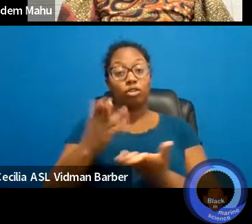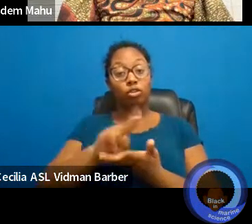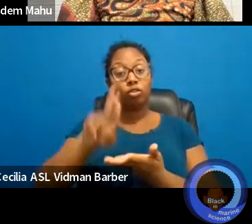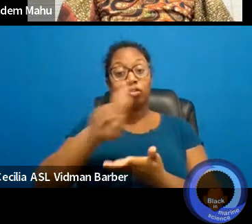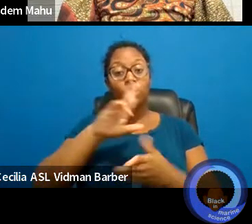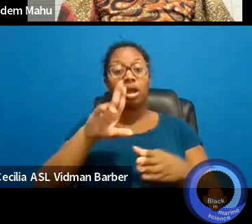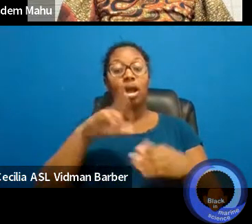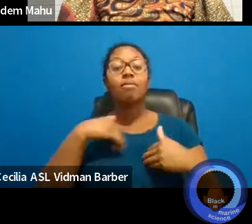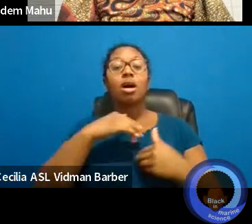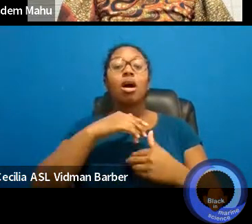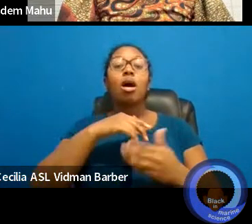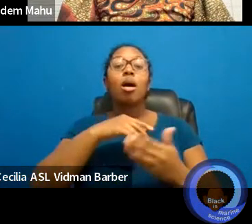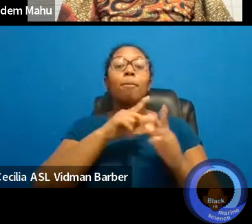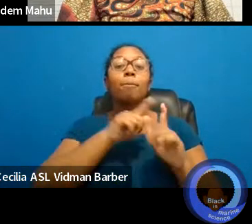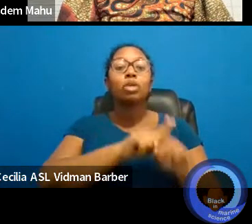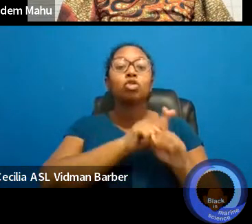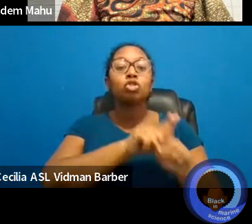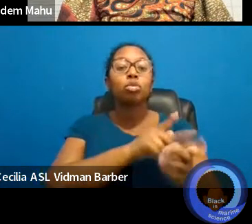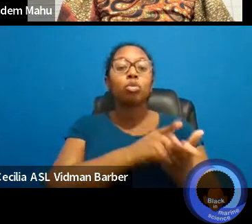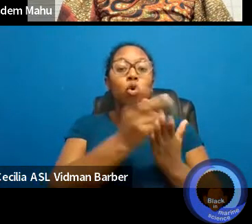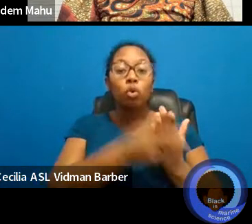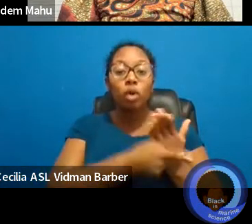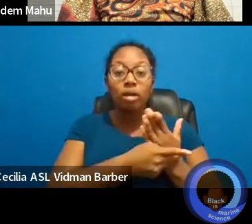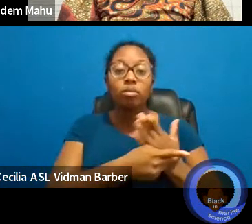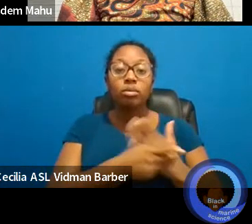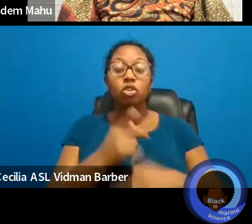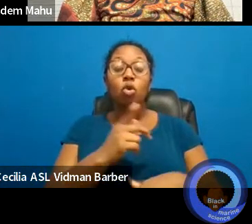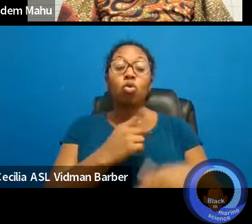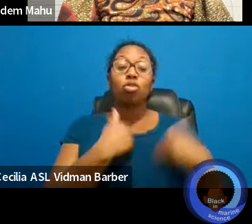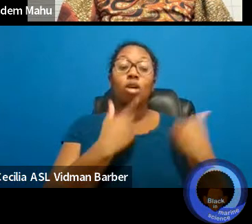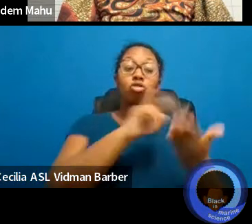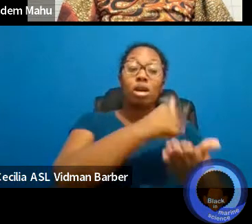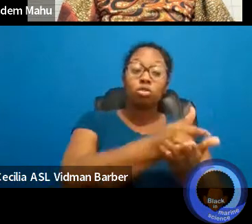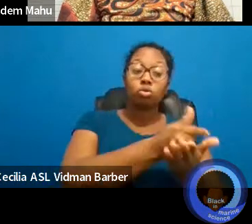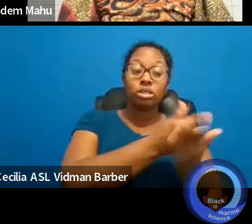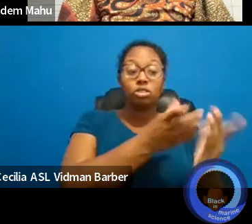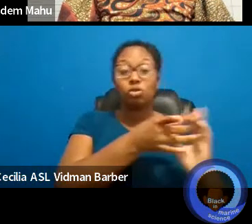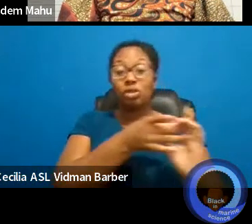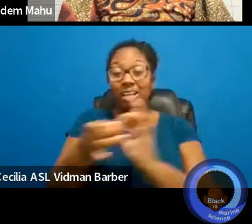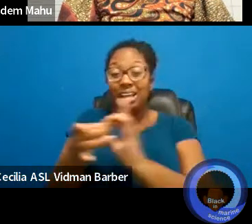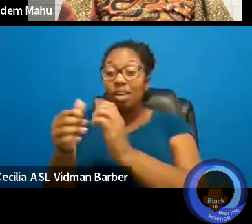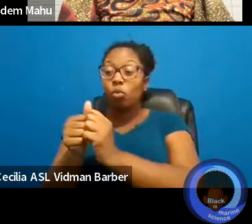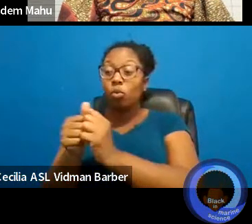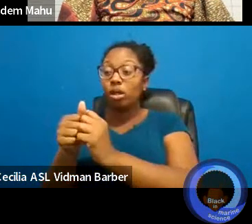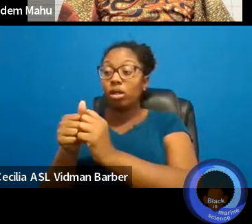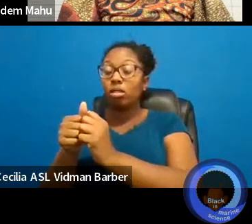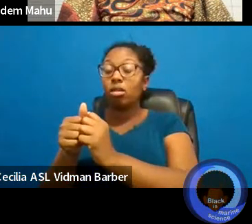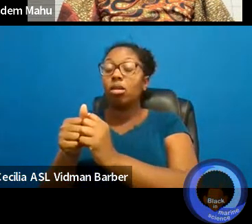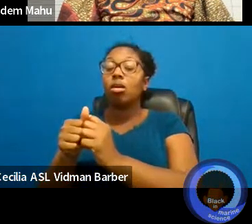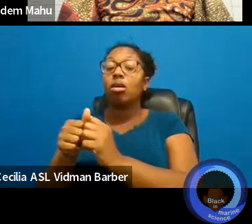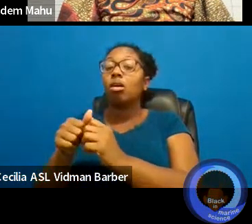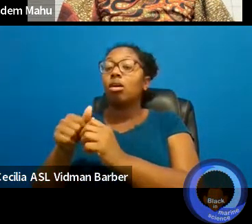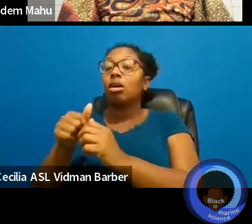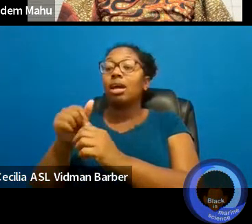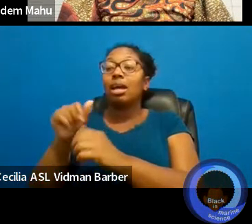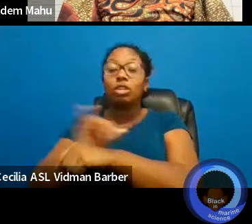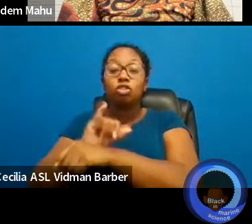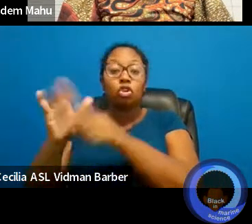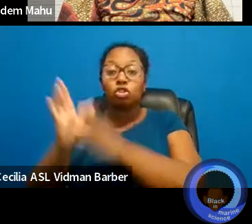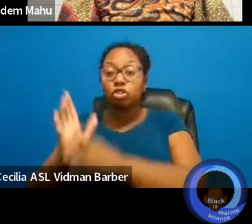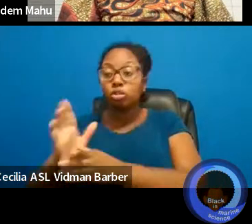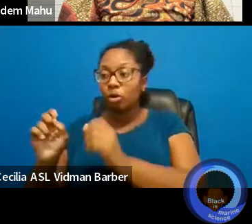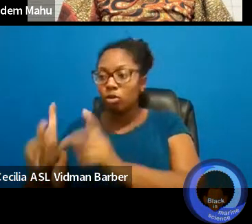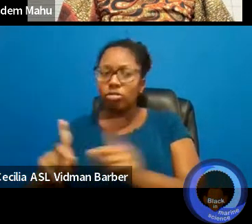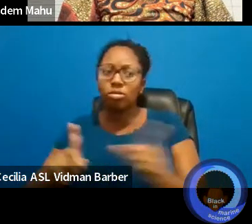young graduates or students to connect them with internship opportunities, projects, so they could really get